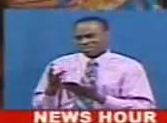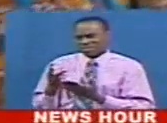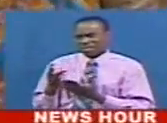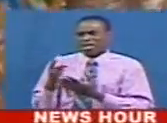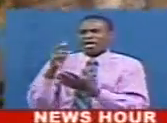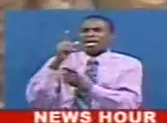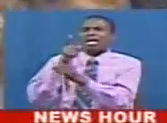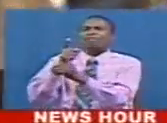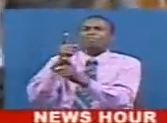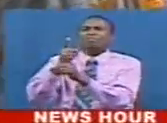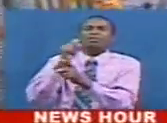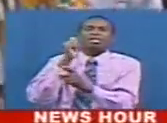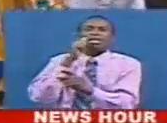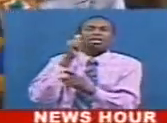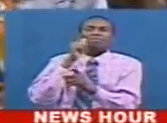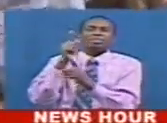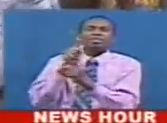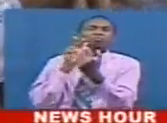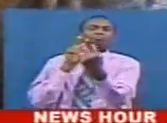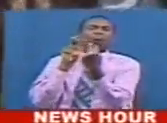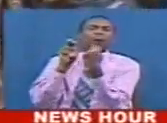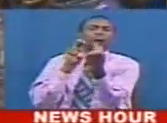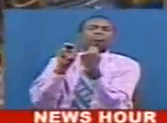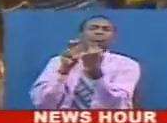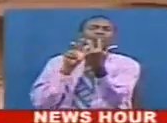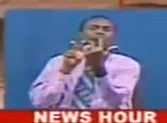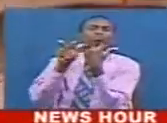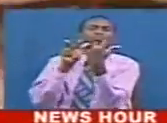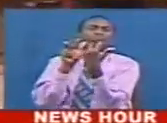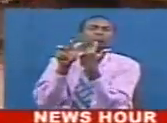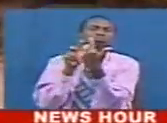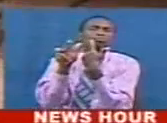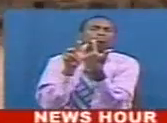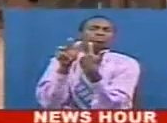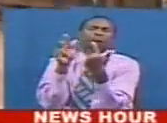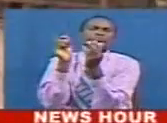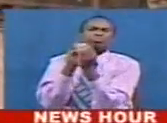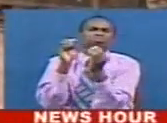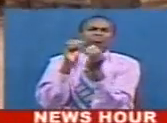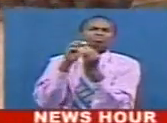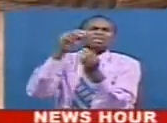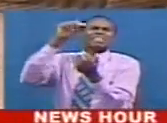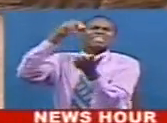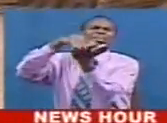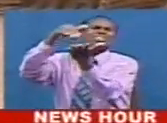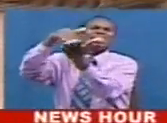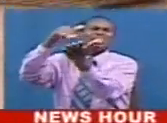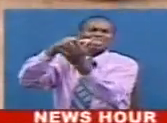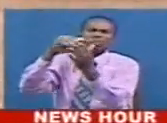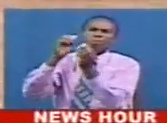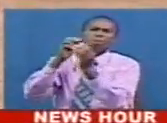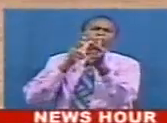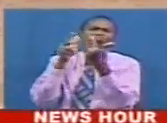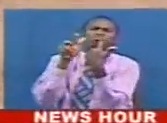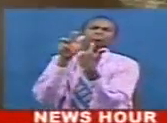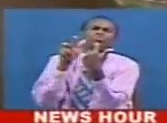vehicles use this route to enter and exit the city, and if each spend 2 hours in traffic, the fuel lost and carbon emitted